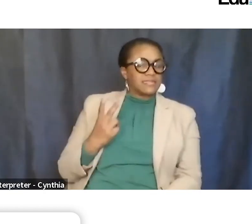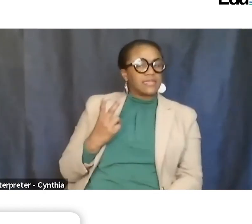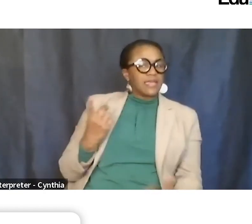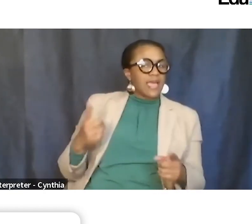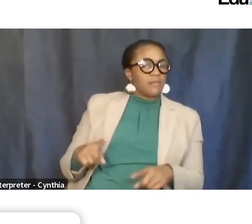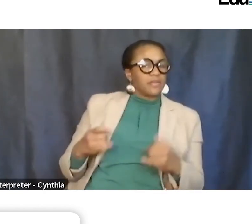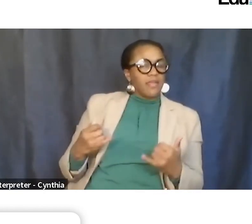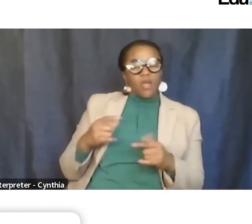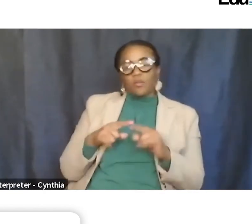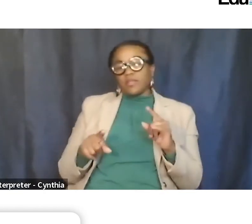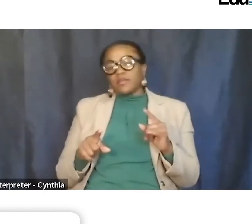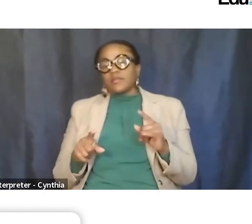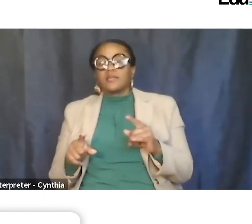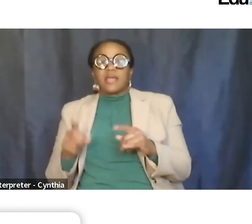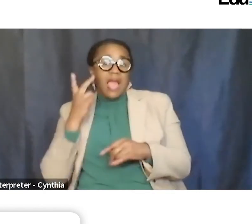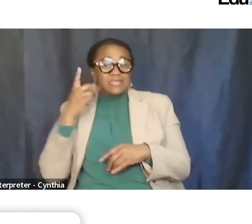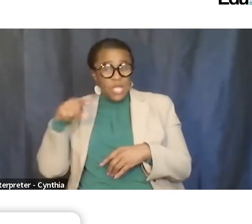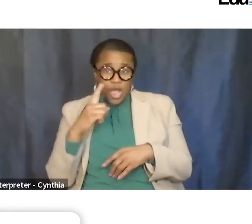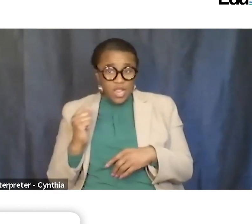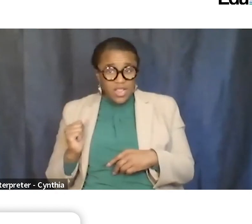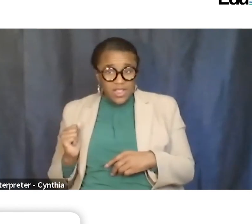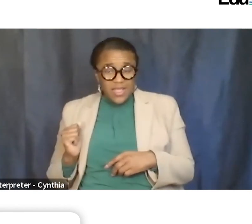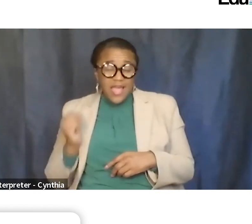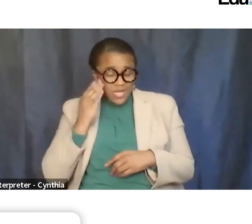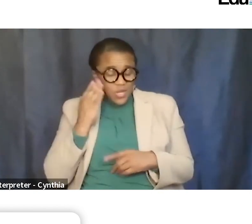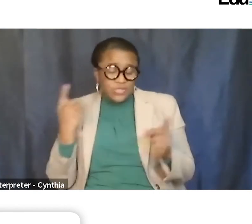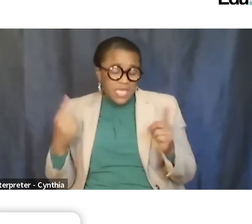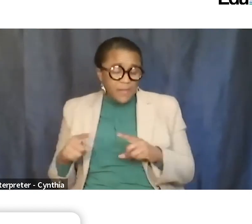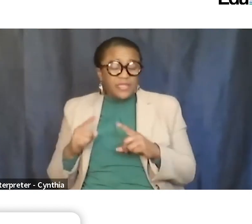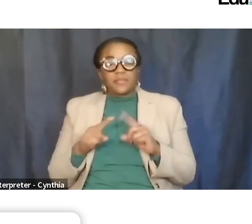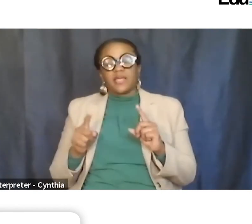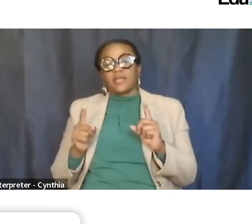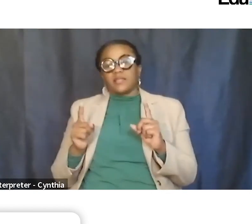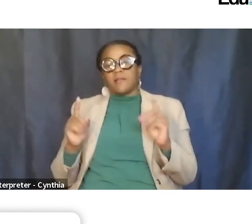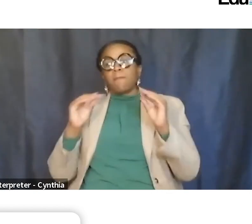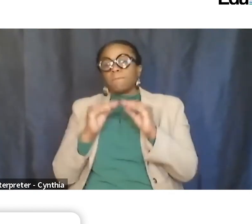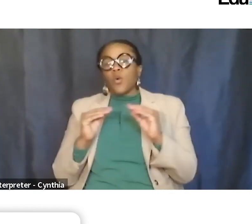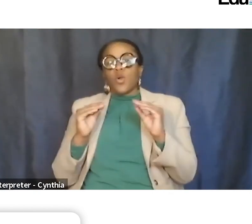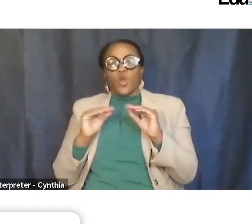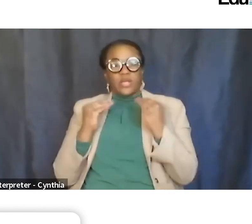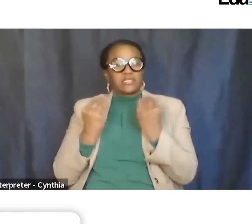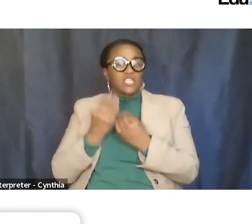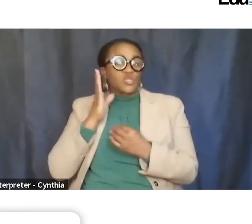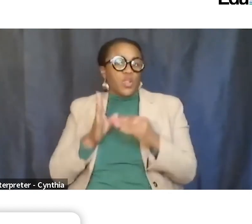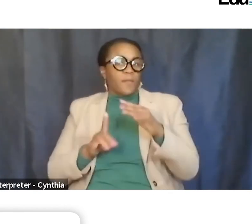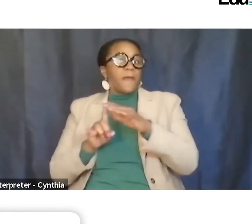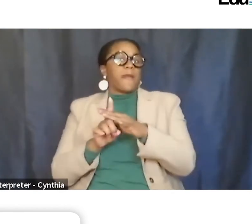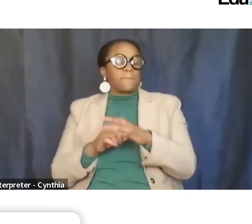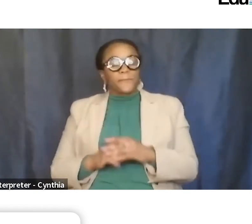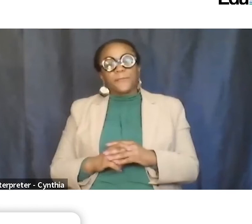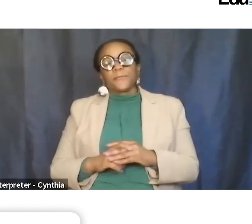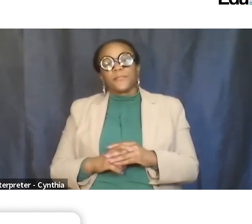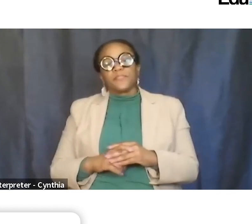happening. I see y'all, I know it's happening. So more organizations will pop up, I'm sure.